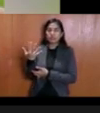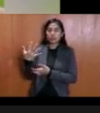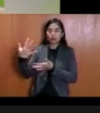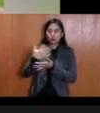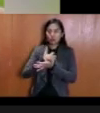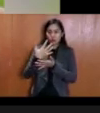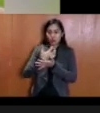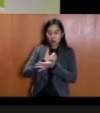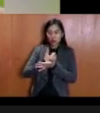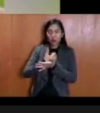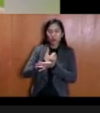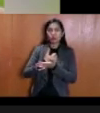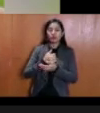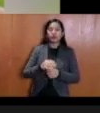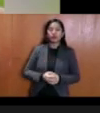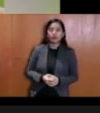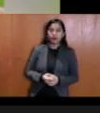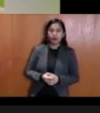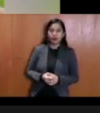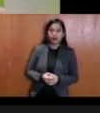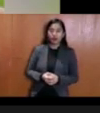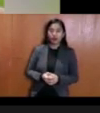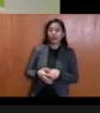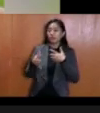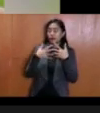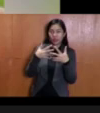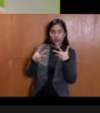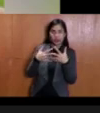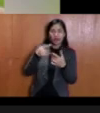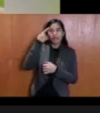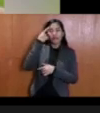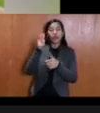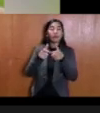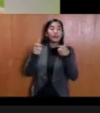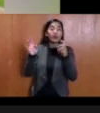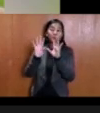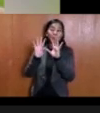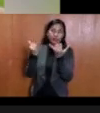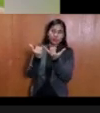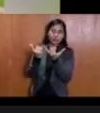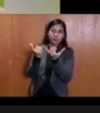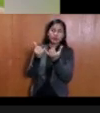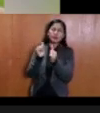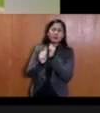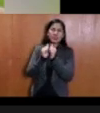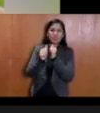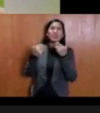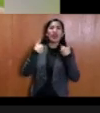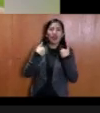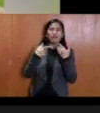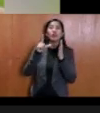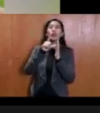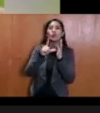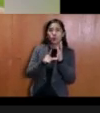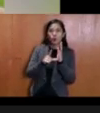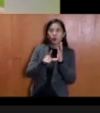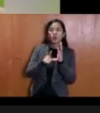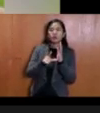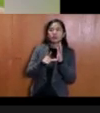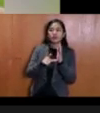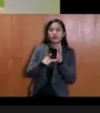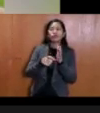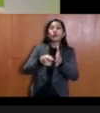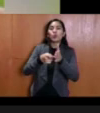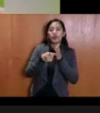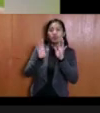large companies only. So that's the sad part. Anyway, for large companies only. So this is a law compelling companies to be part of